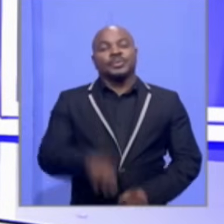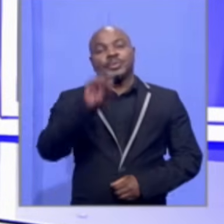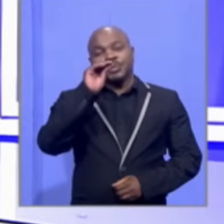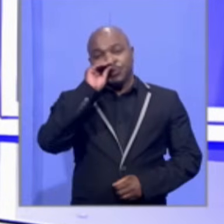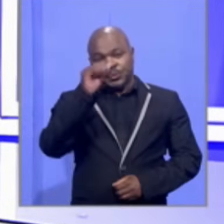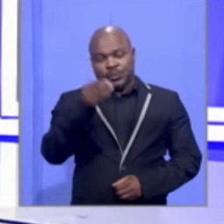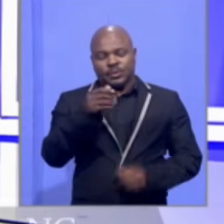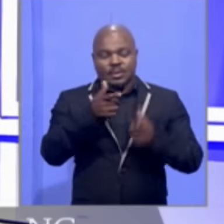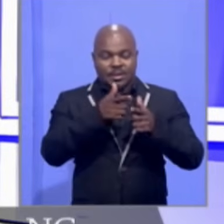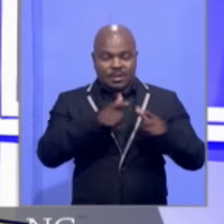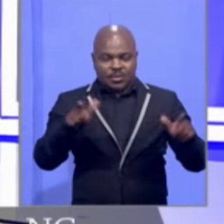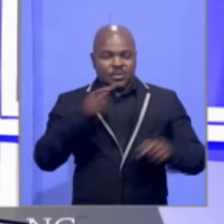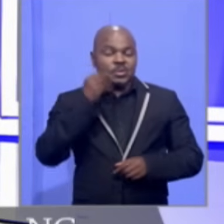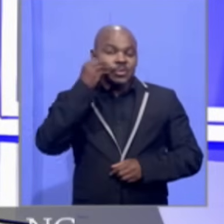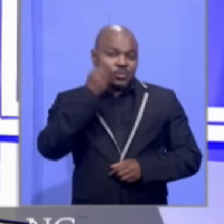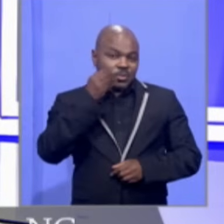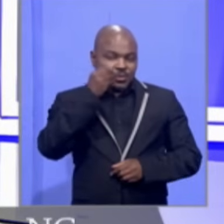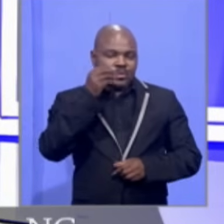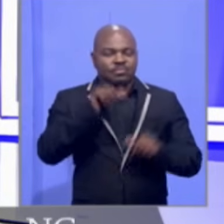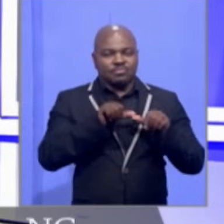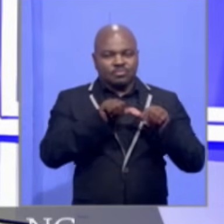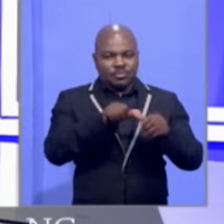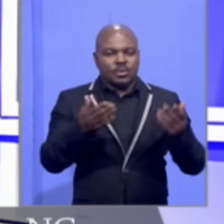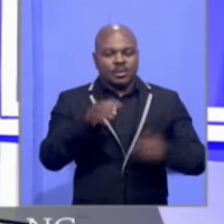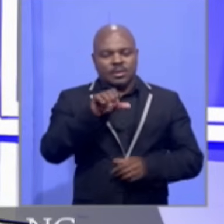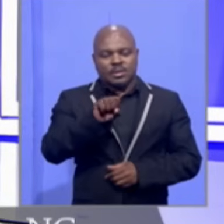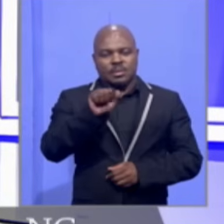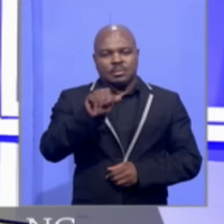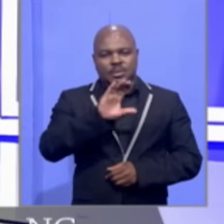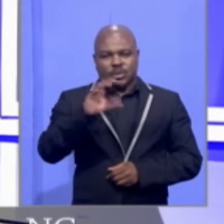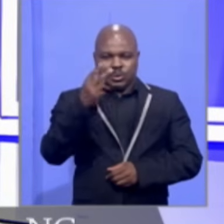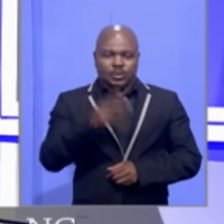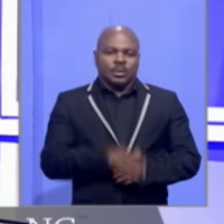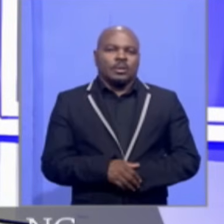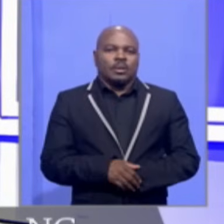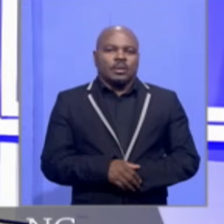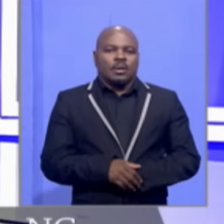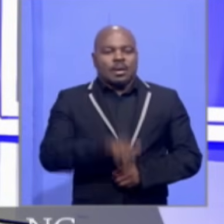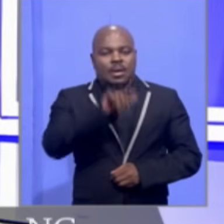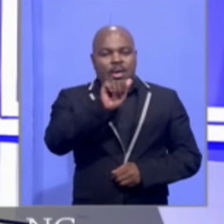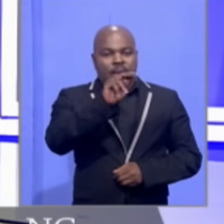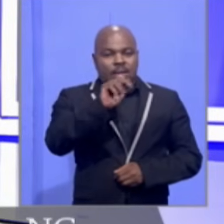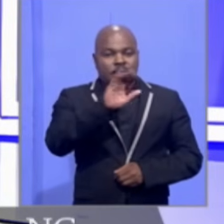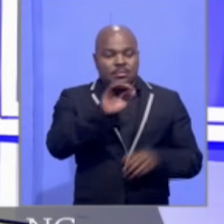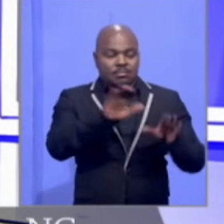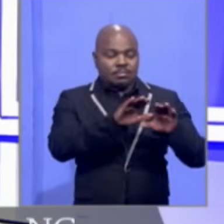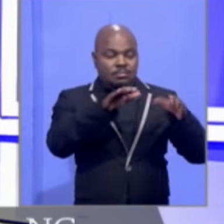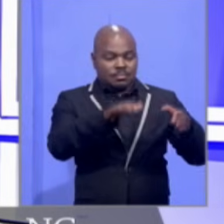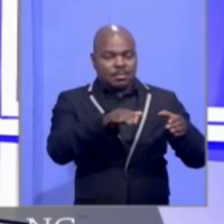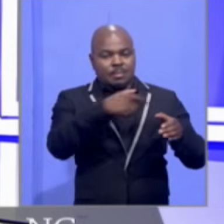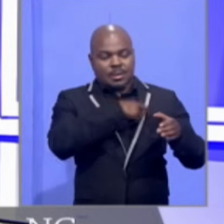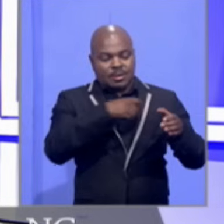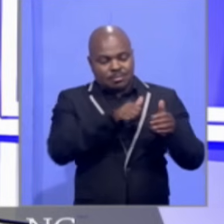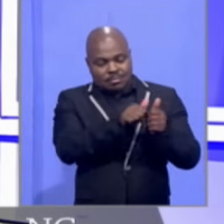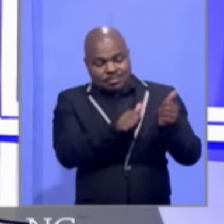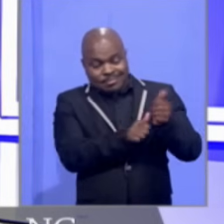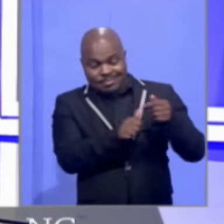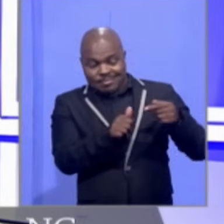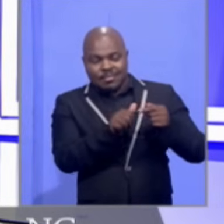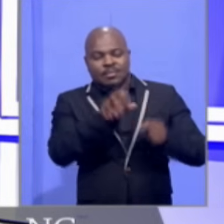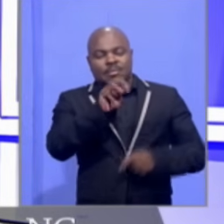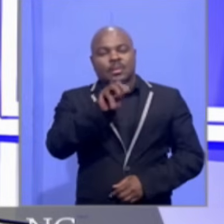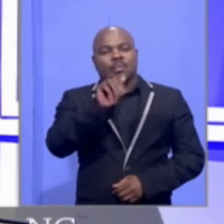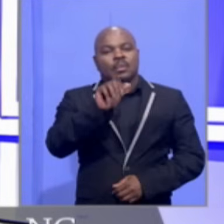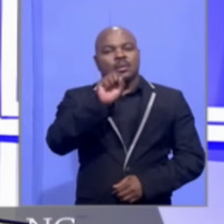Ditaba ka puo ya marena ya Sesotho di tswela pele ho SABC2. Motlatsi wa mopresidente wa ANC Paul Mashatile o ananetse hore di sa le